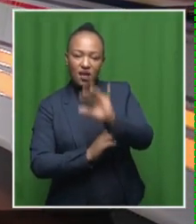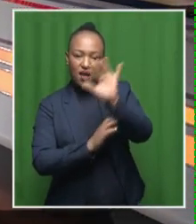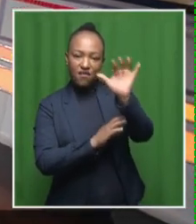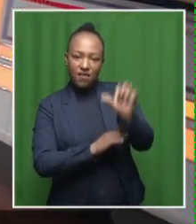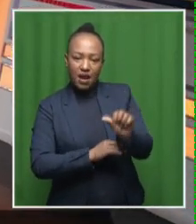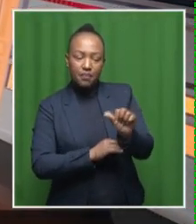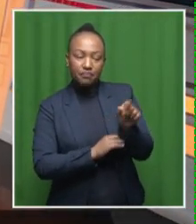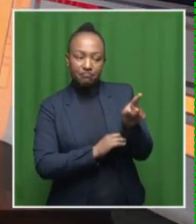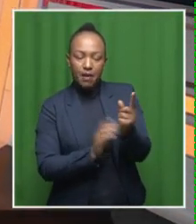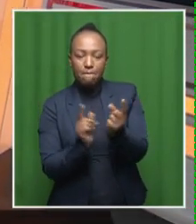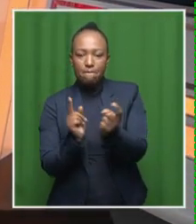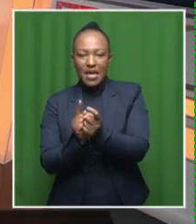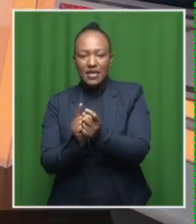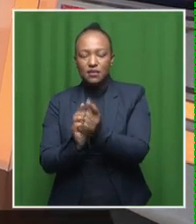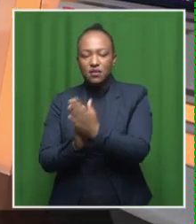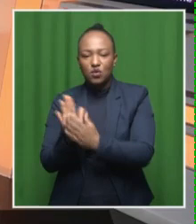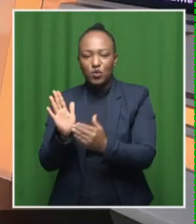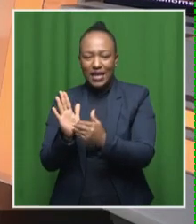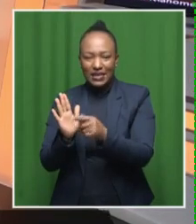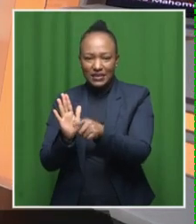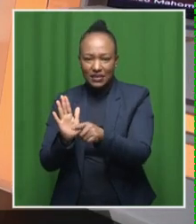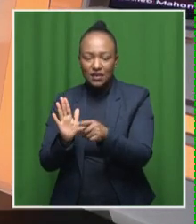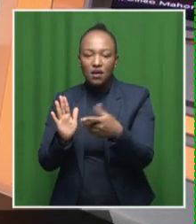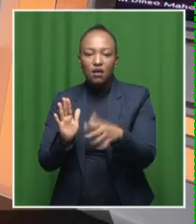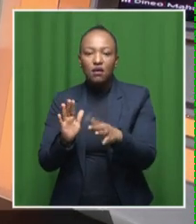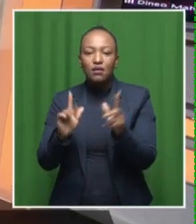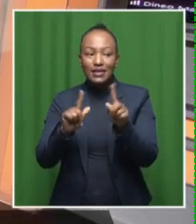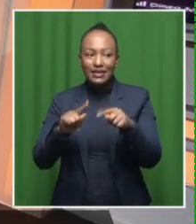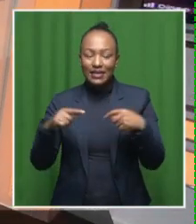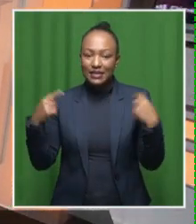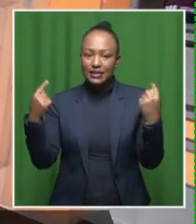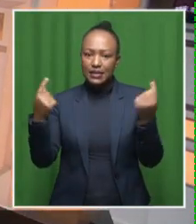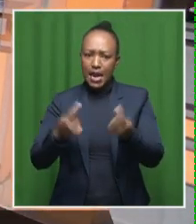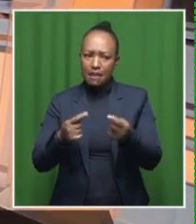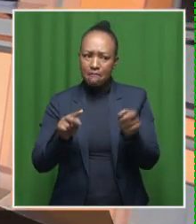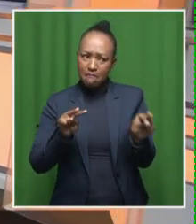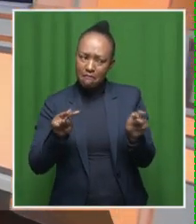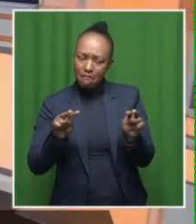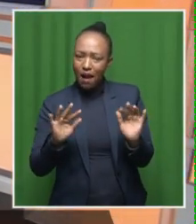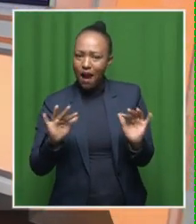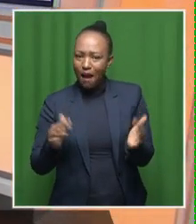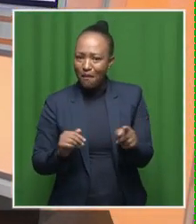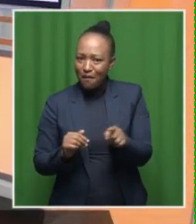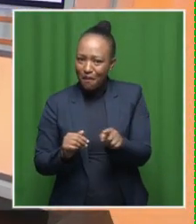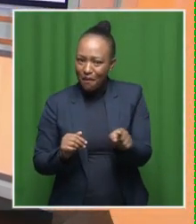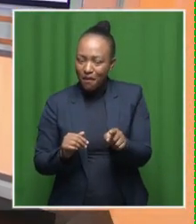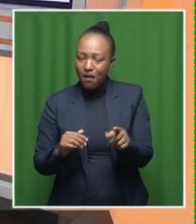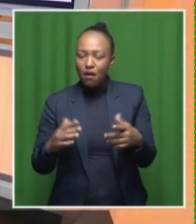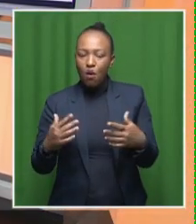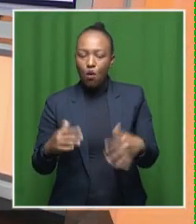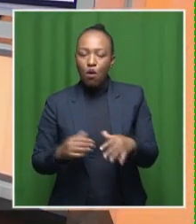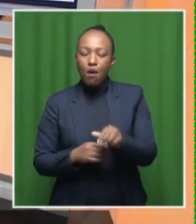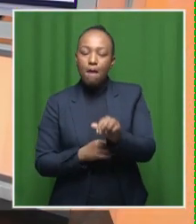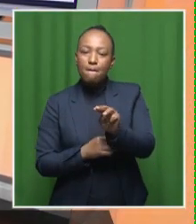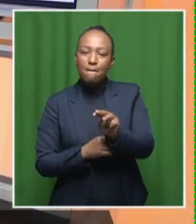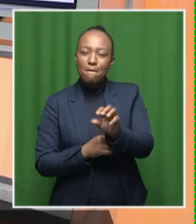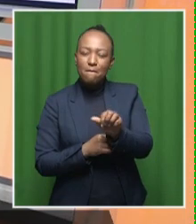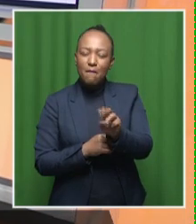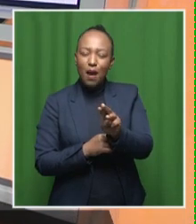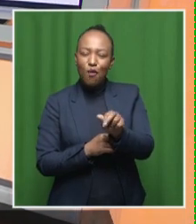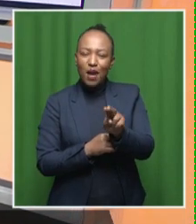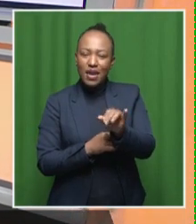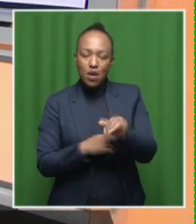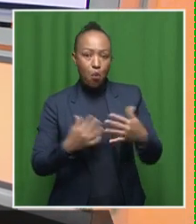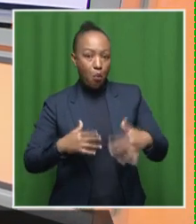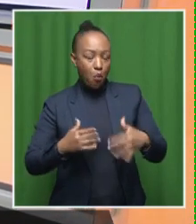New Zealand. What do you make of the overall team's performance? And let's also just touch on how Mahome had a good game, and